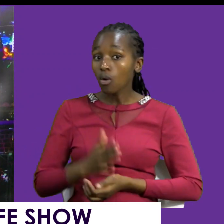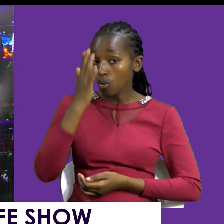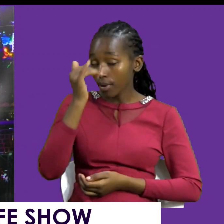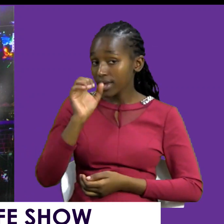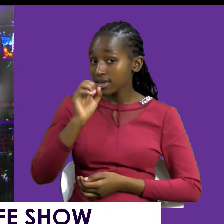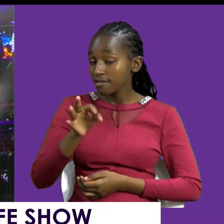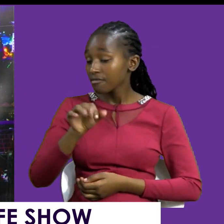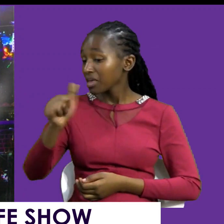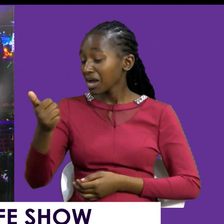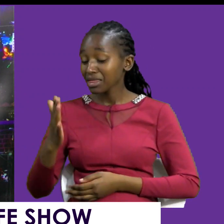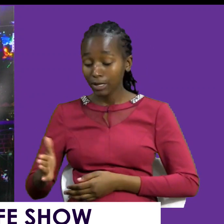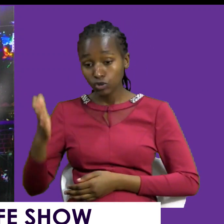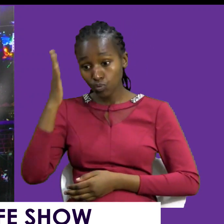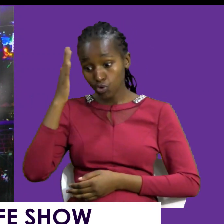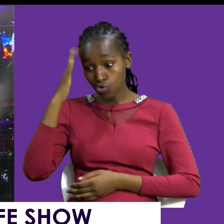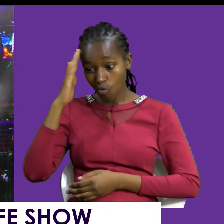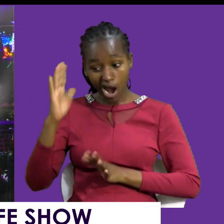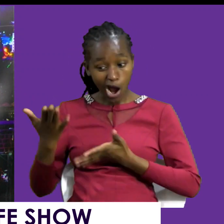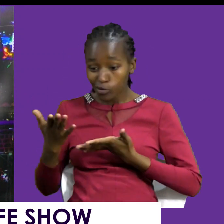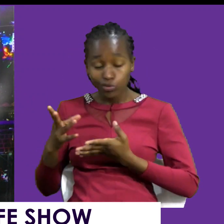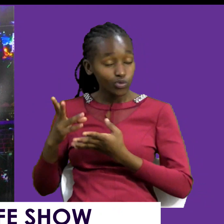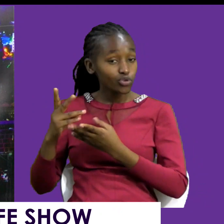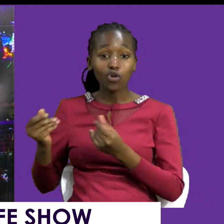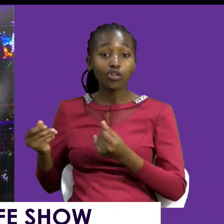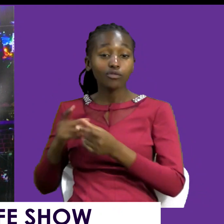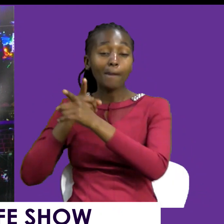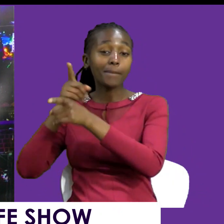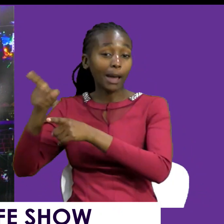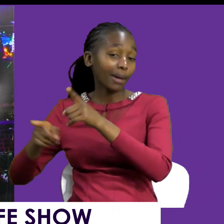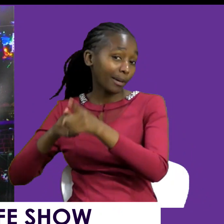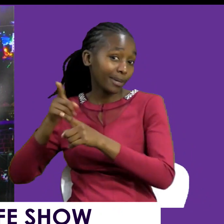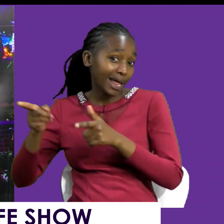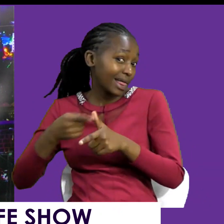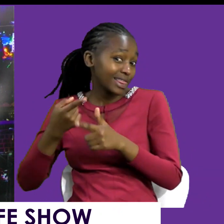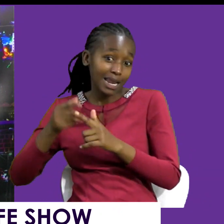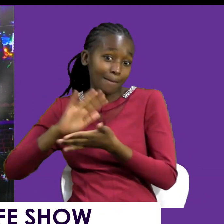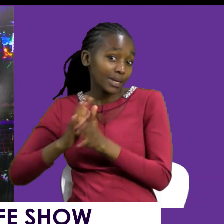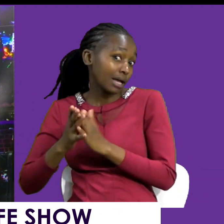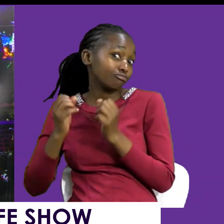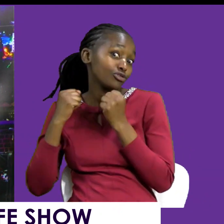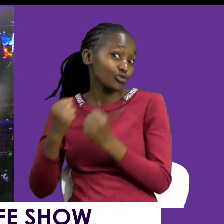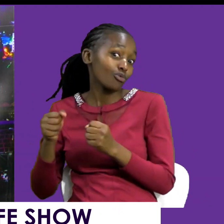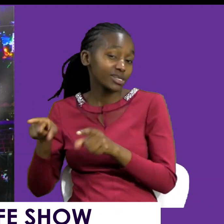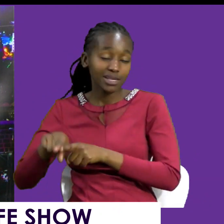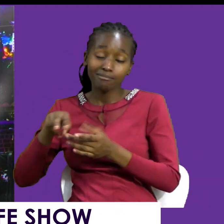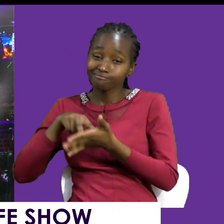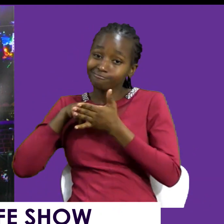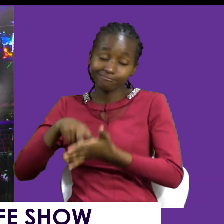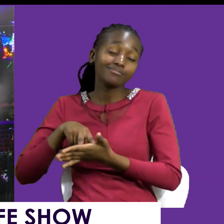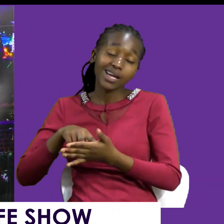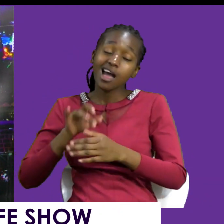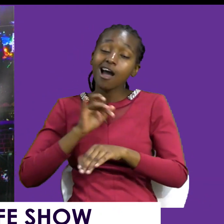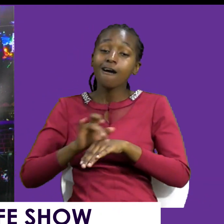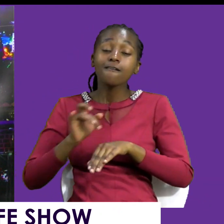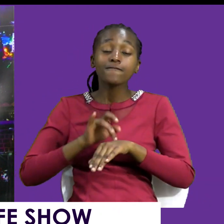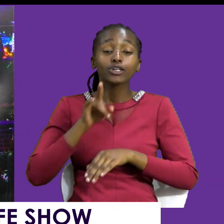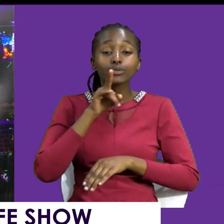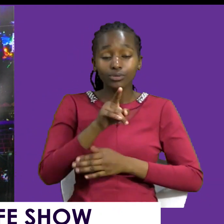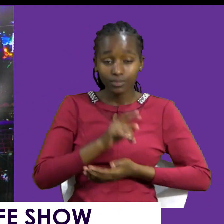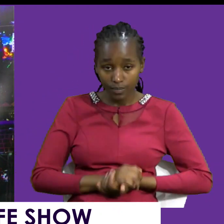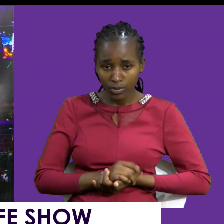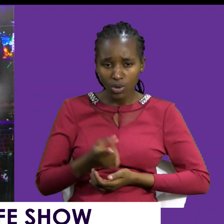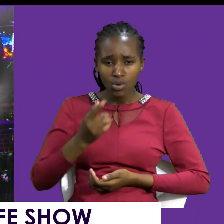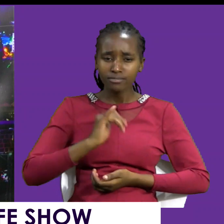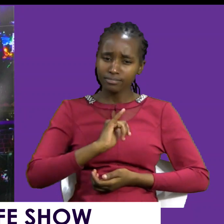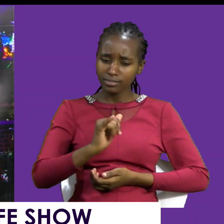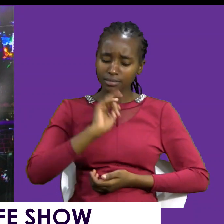with projections and they become strong and firm, and this is where now we need to train each other. We need to learn in